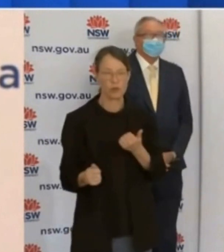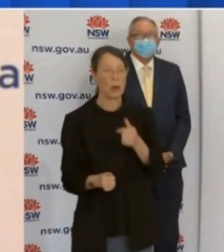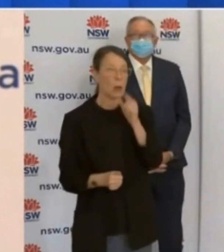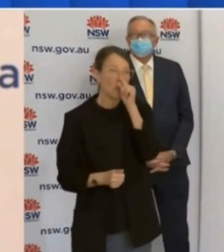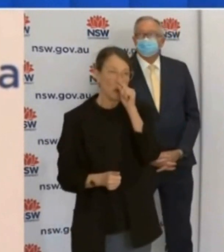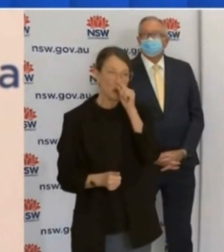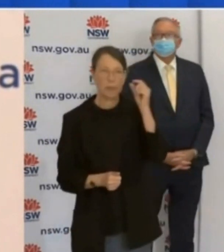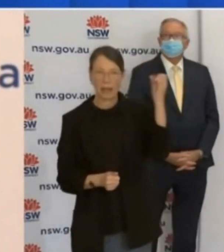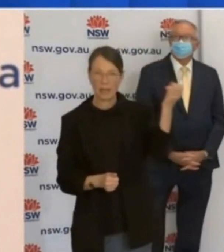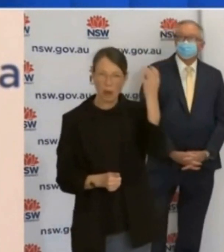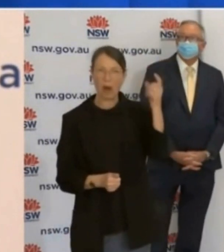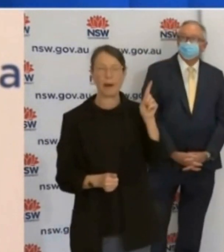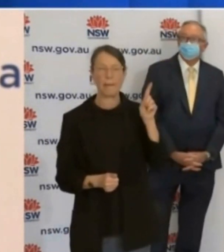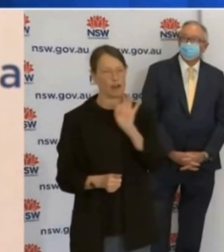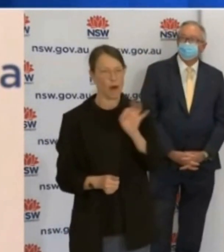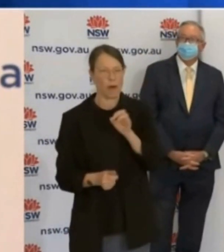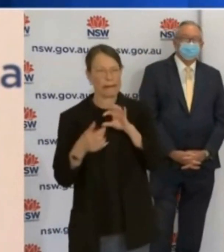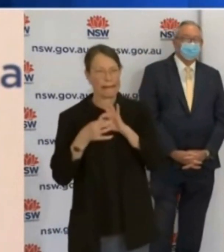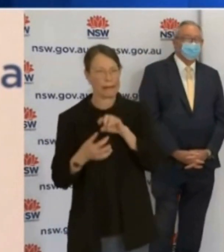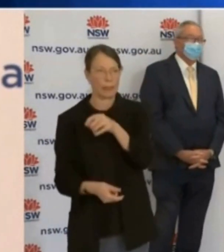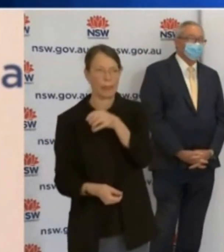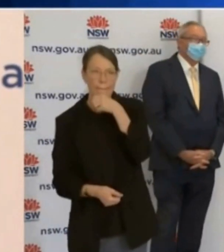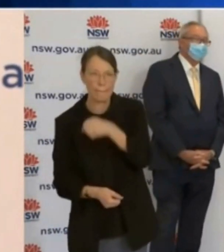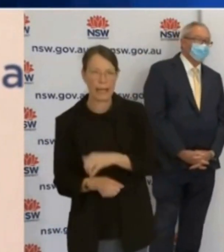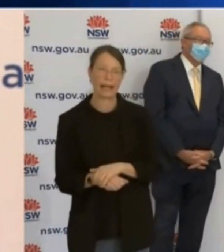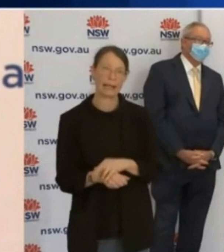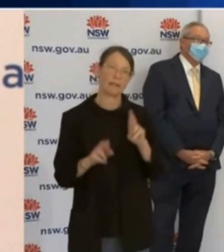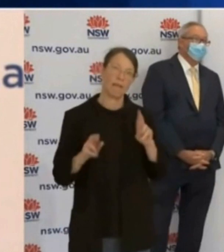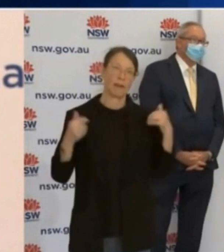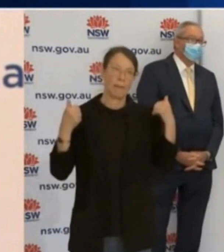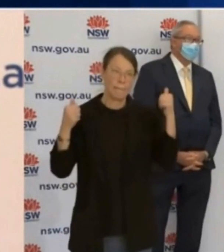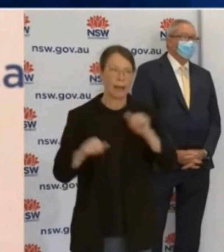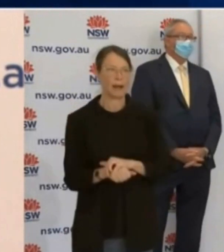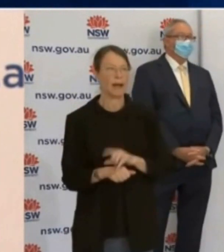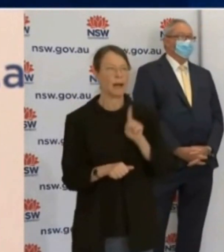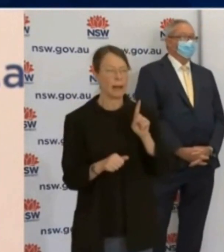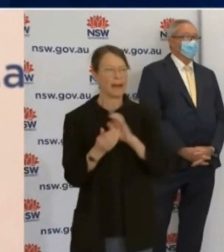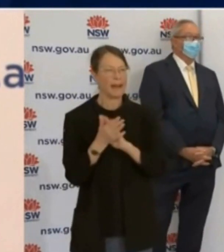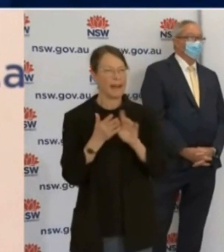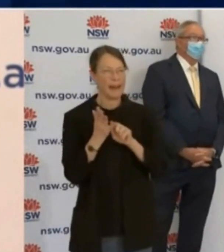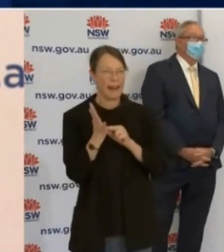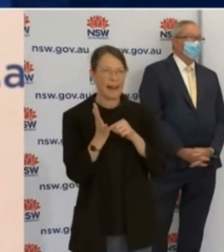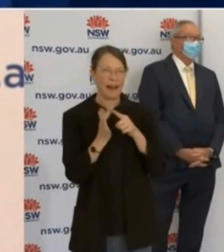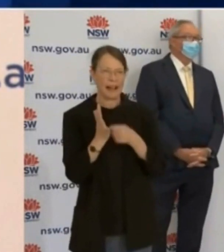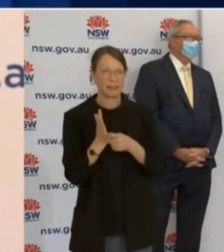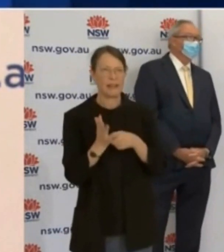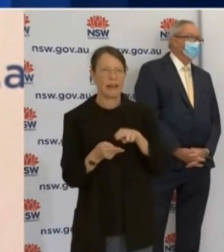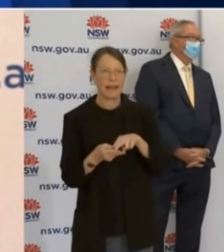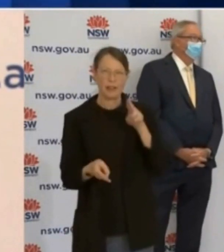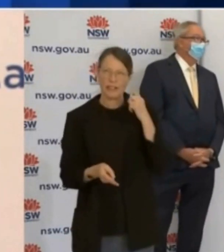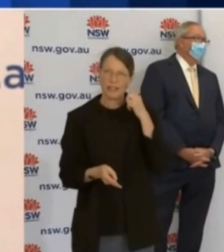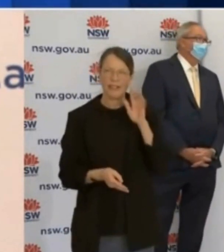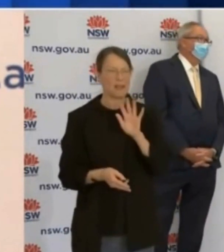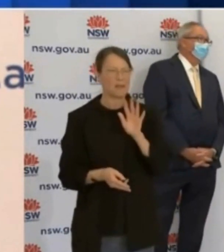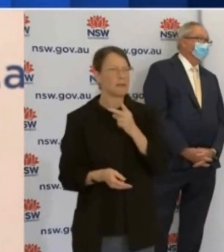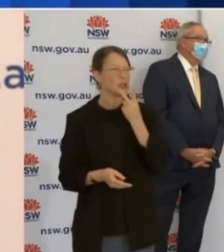3 areas, at least the 2 areas, are looking positive. In relation to Hunter, there has been an increase in number of cases. I think it was 12 or 13 overnight.